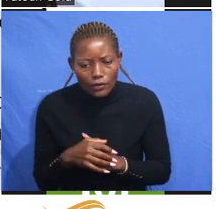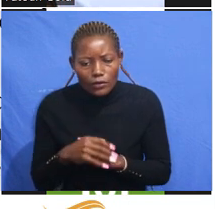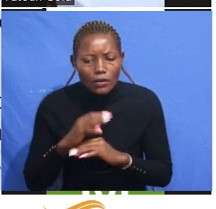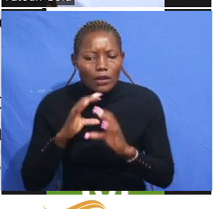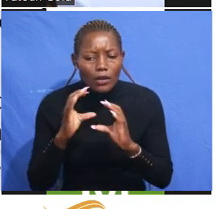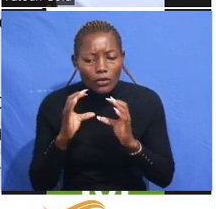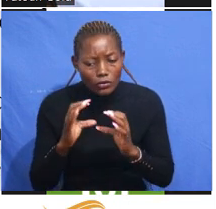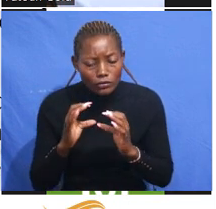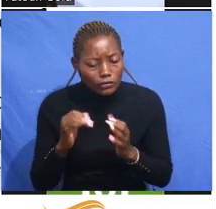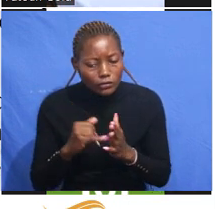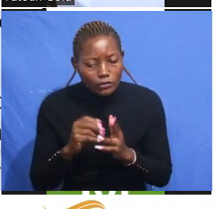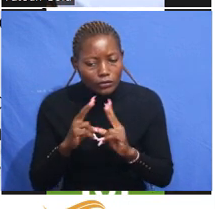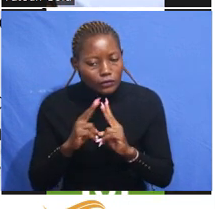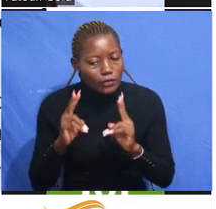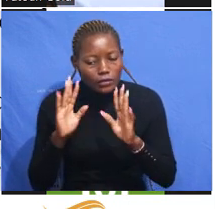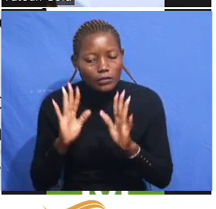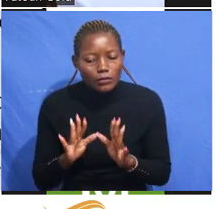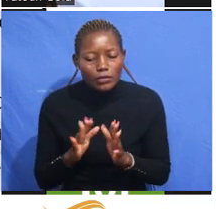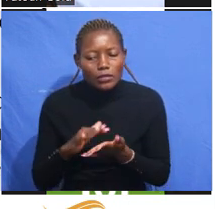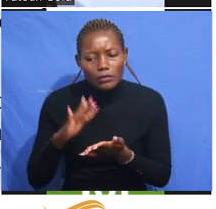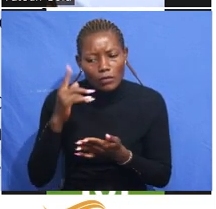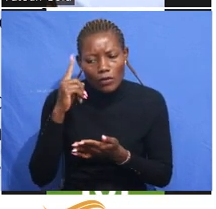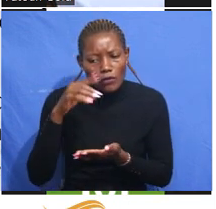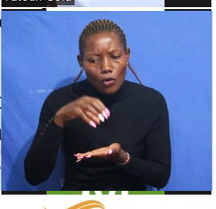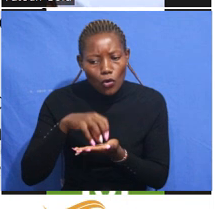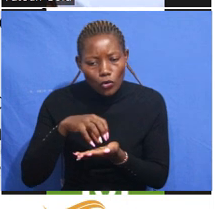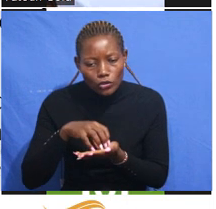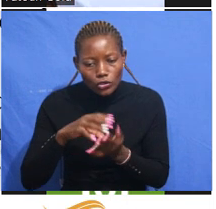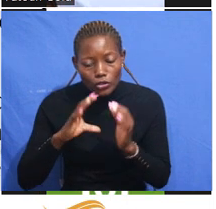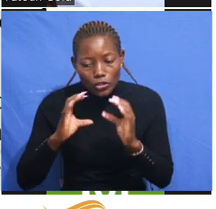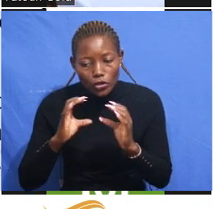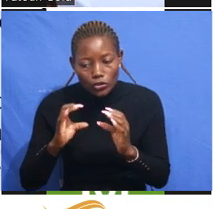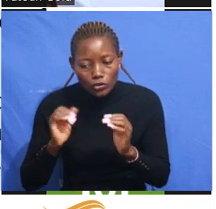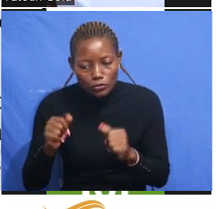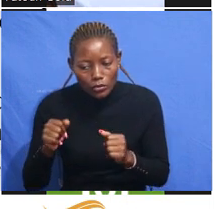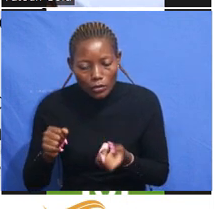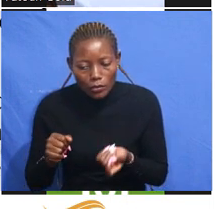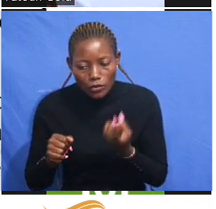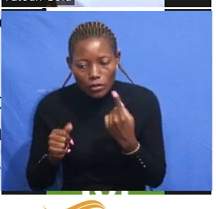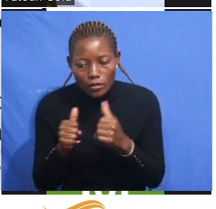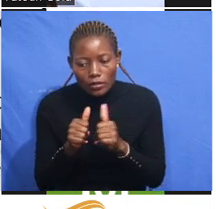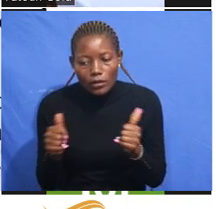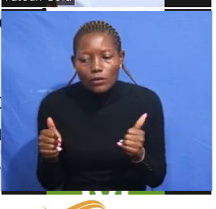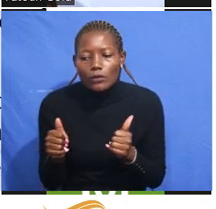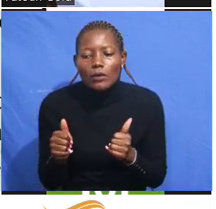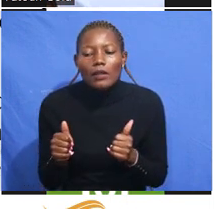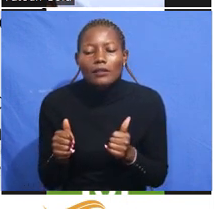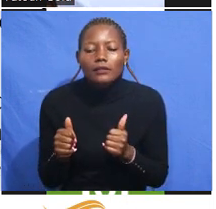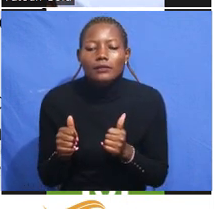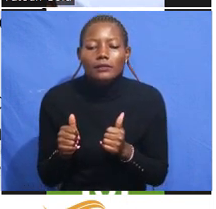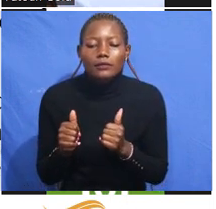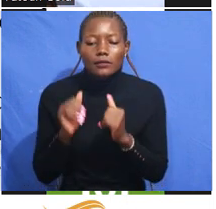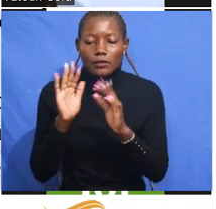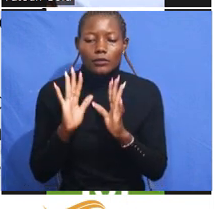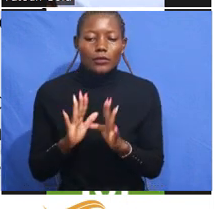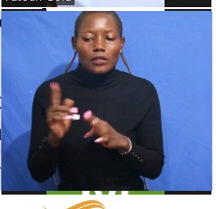coach, it is very, very important, especially for the conditioning coaches, to be able to understand the impact of